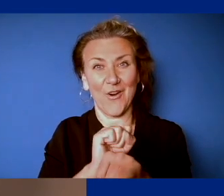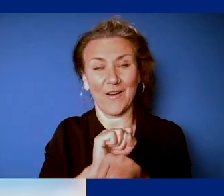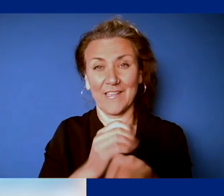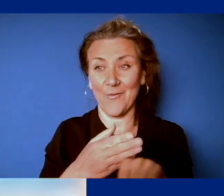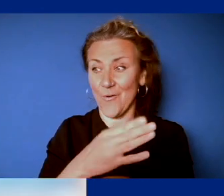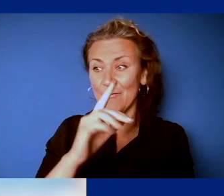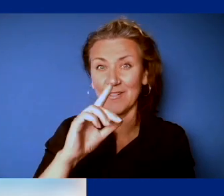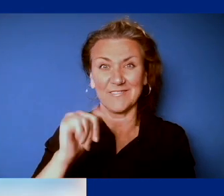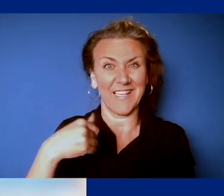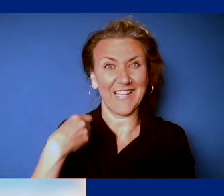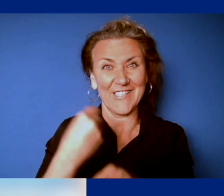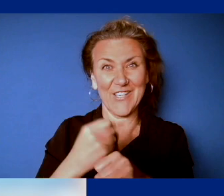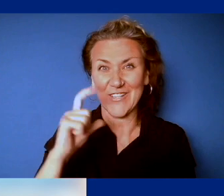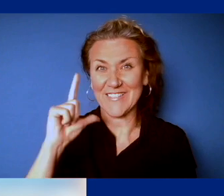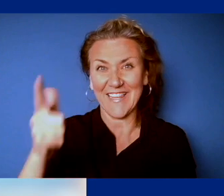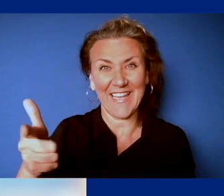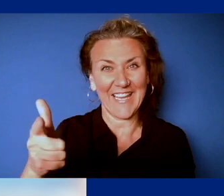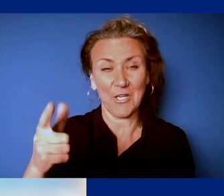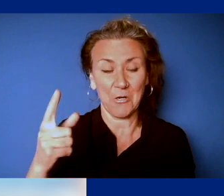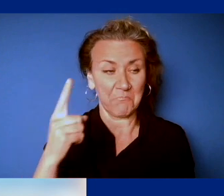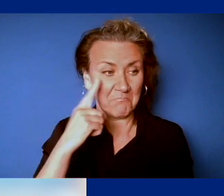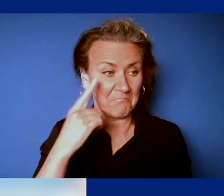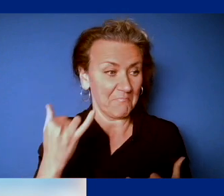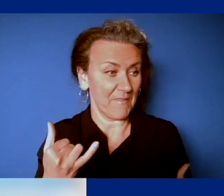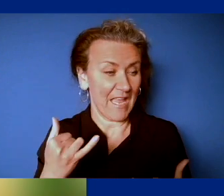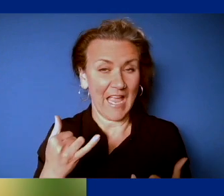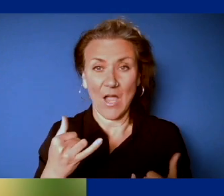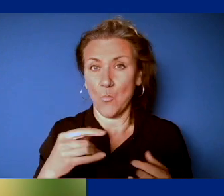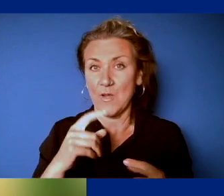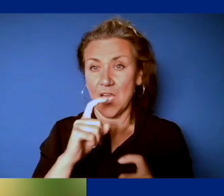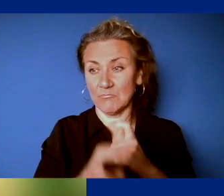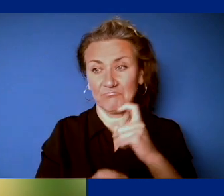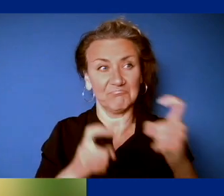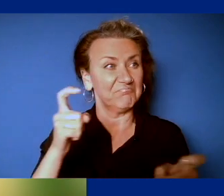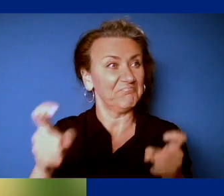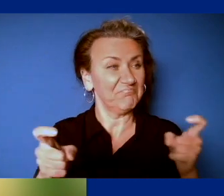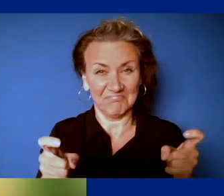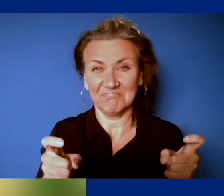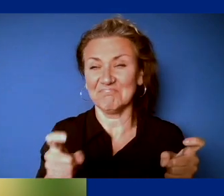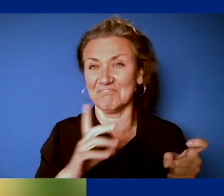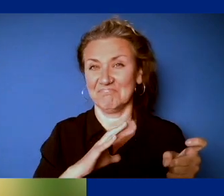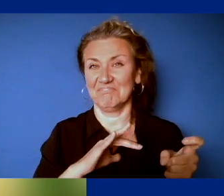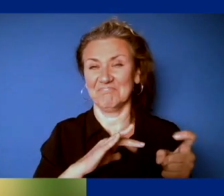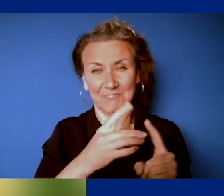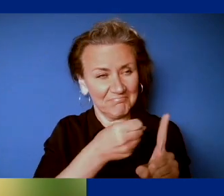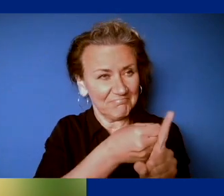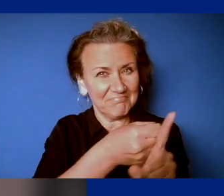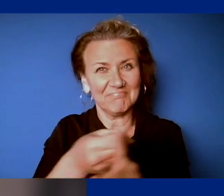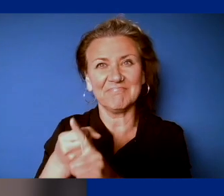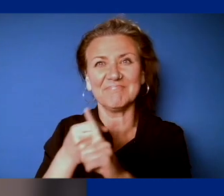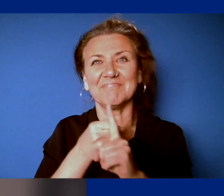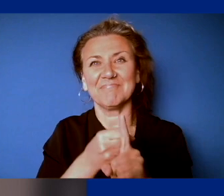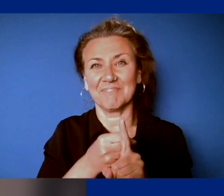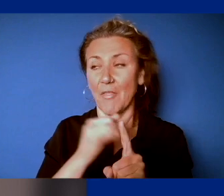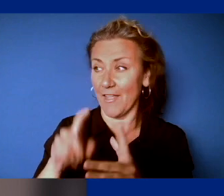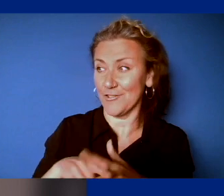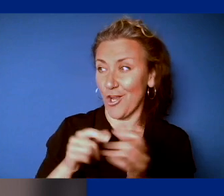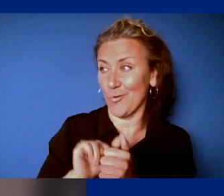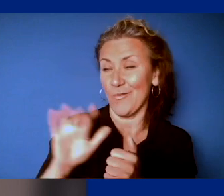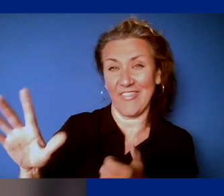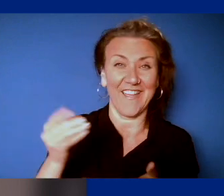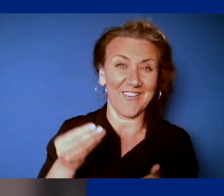It's now a decade later, and I think we're delivering a really incredible impact. And that really started